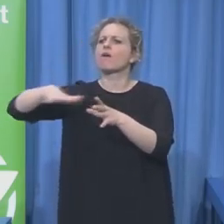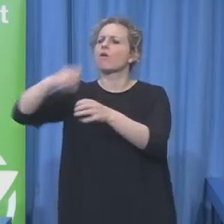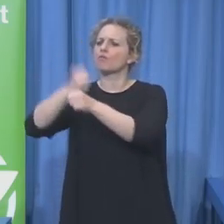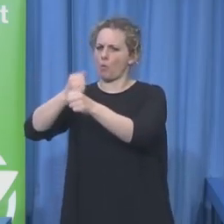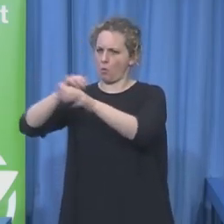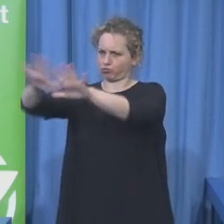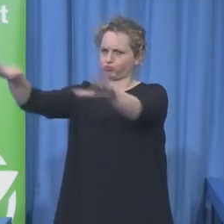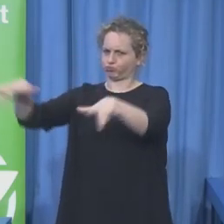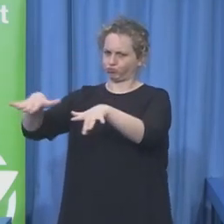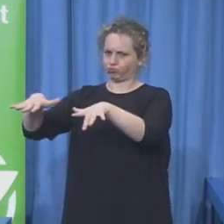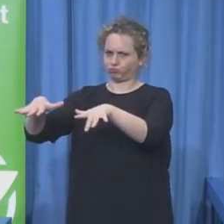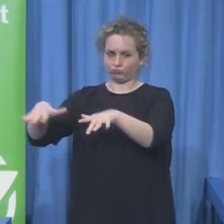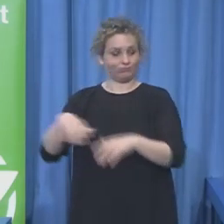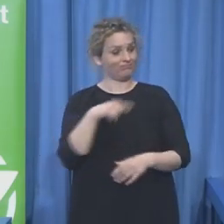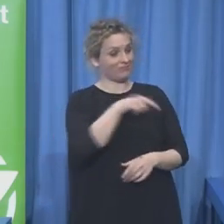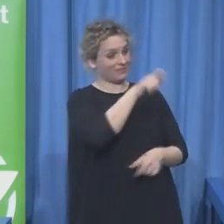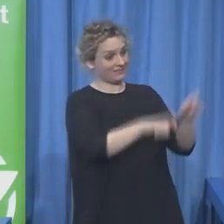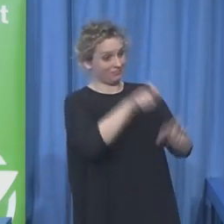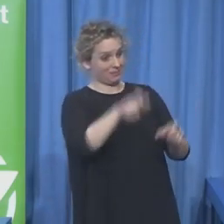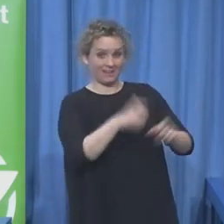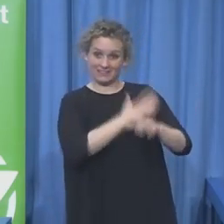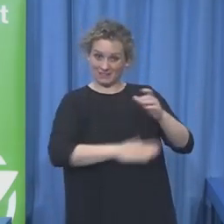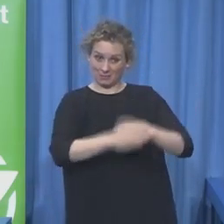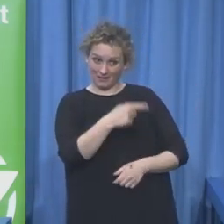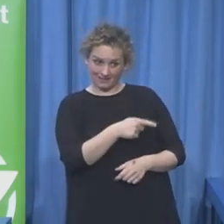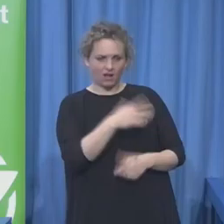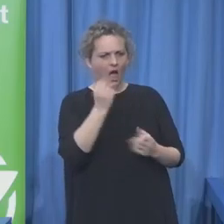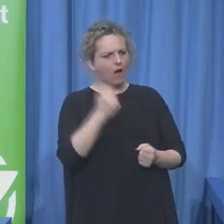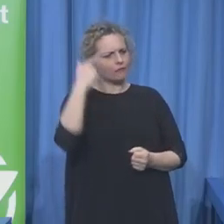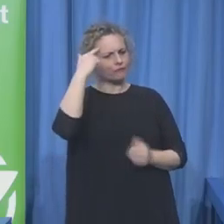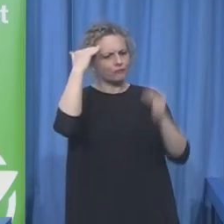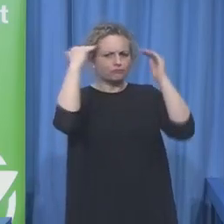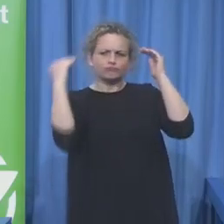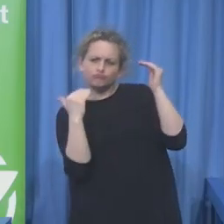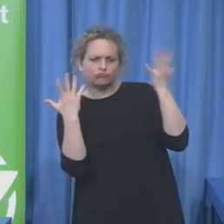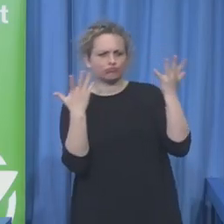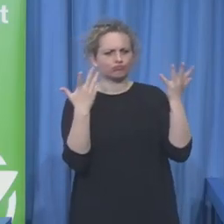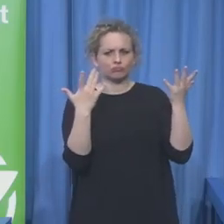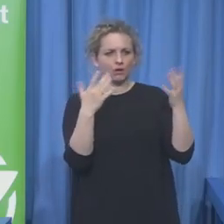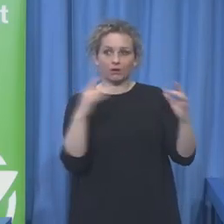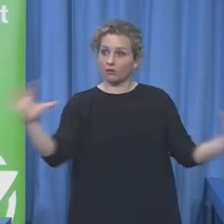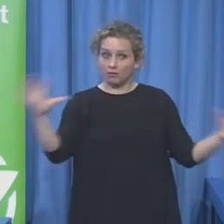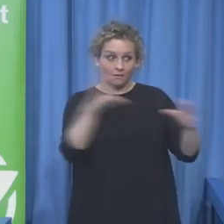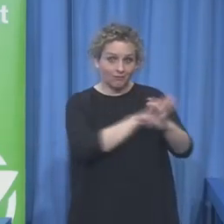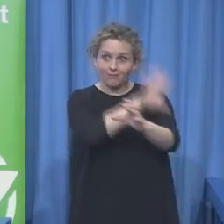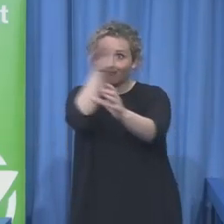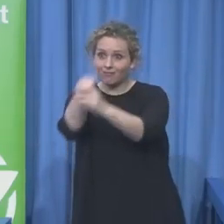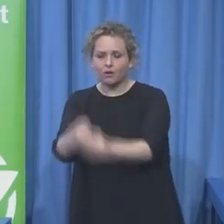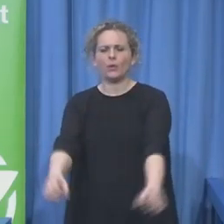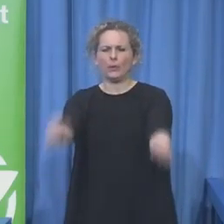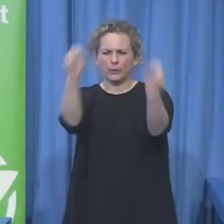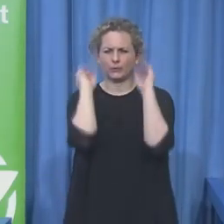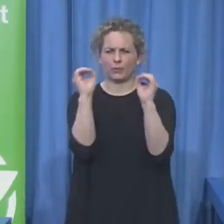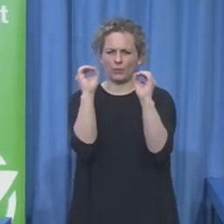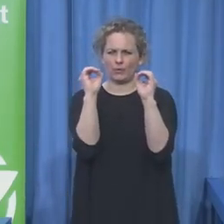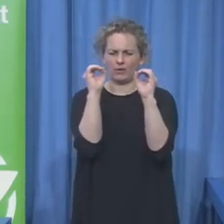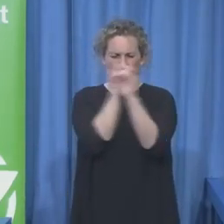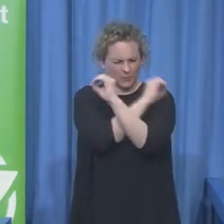based on a medicalized view. It is still a medicalized view. People are seeing people with intellectual